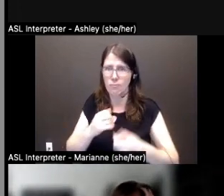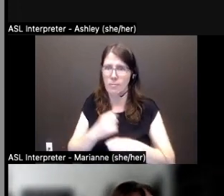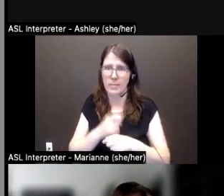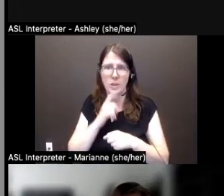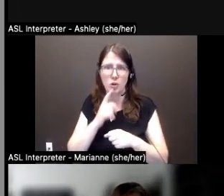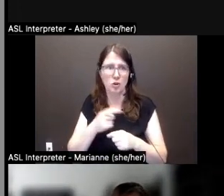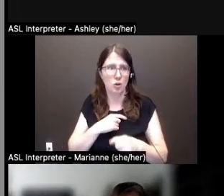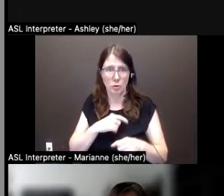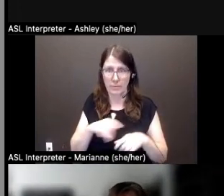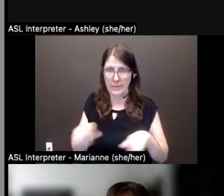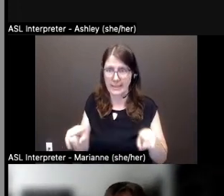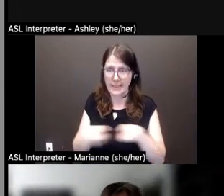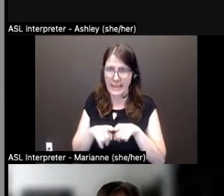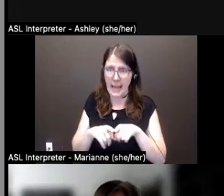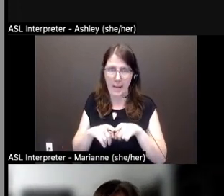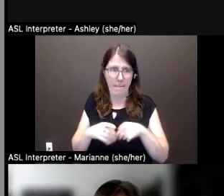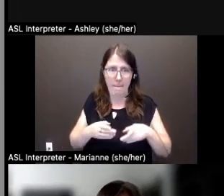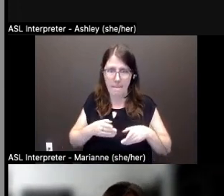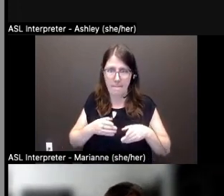tools,